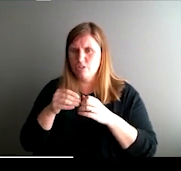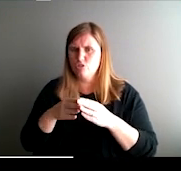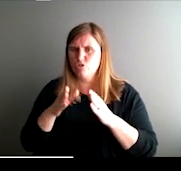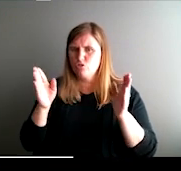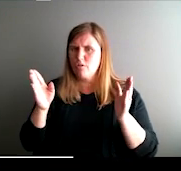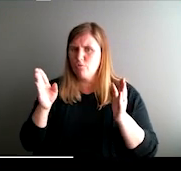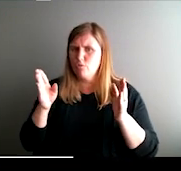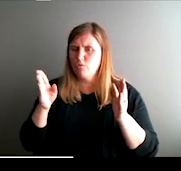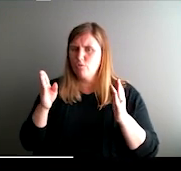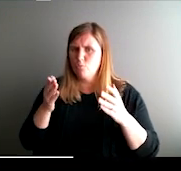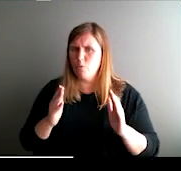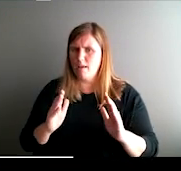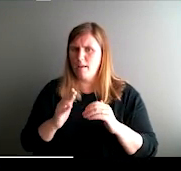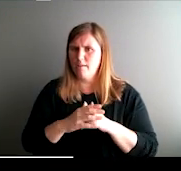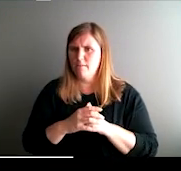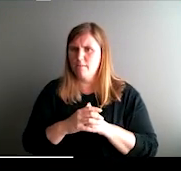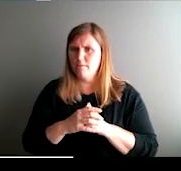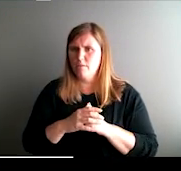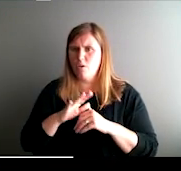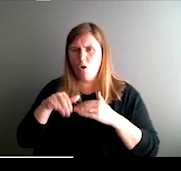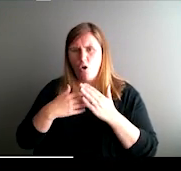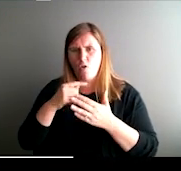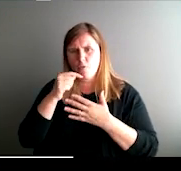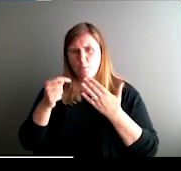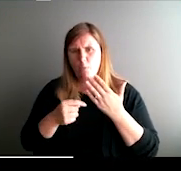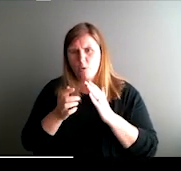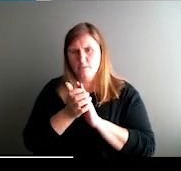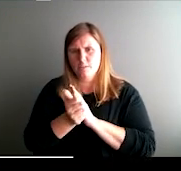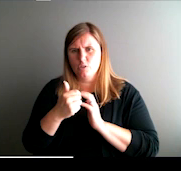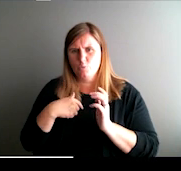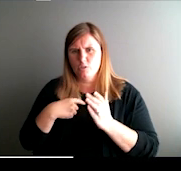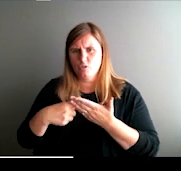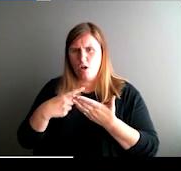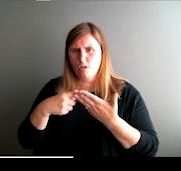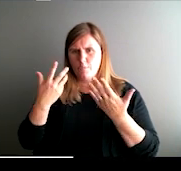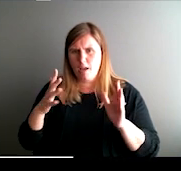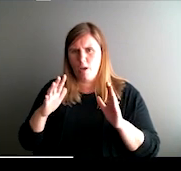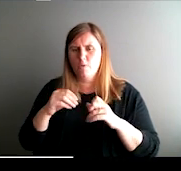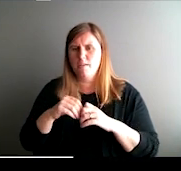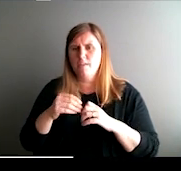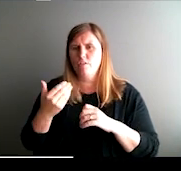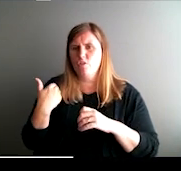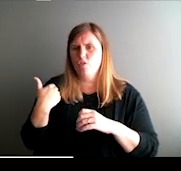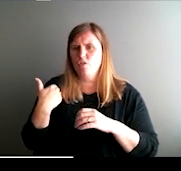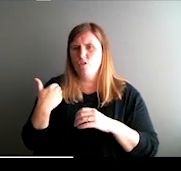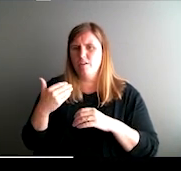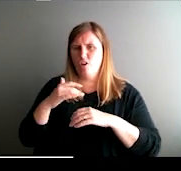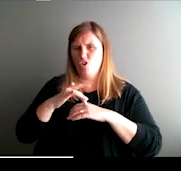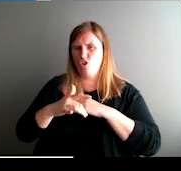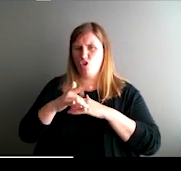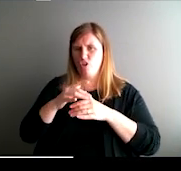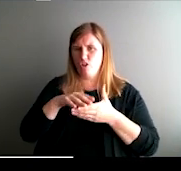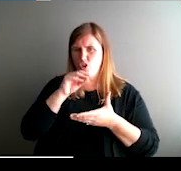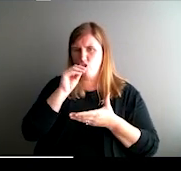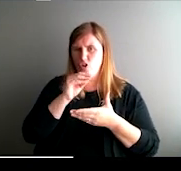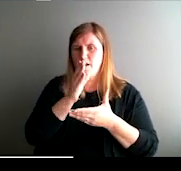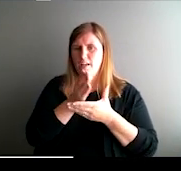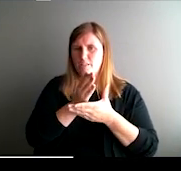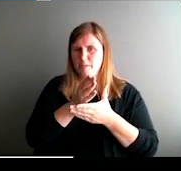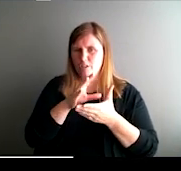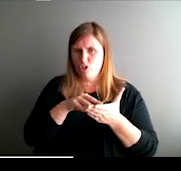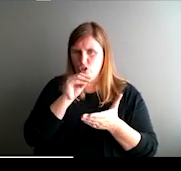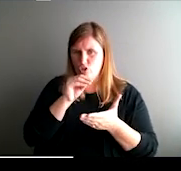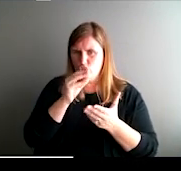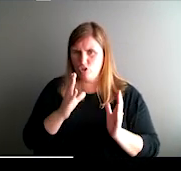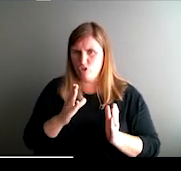generalized fashion. All of those component skills we talked about in the early learner and intermediate learner section